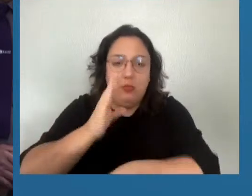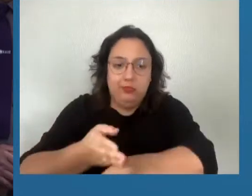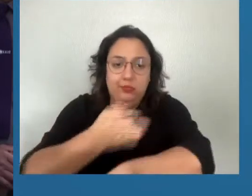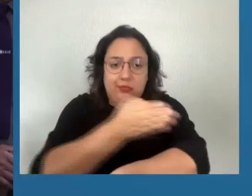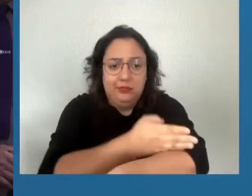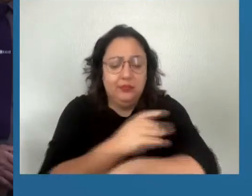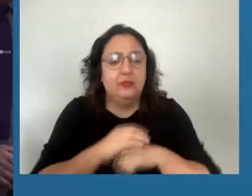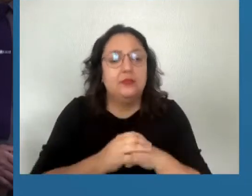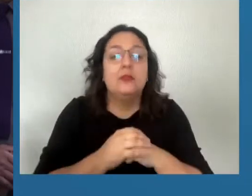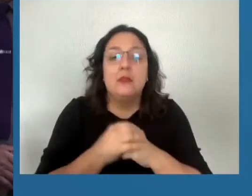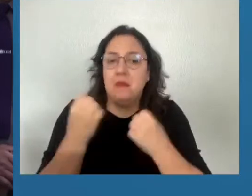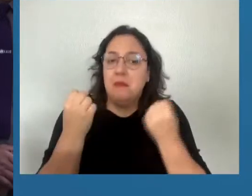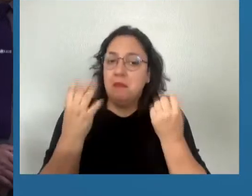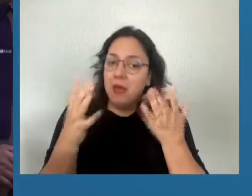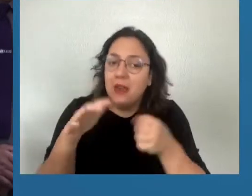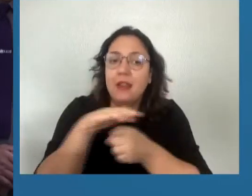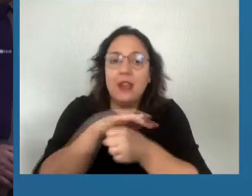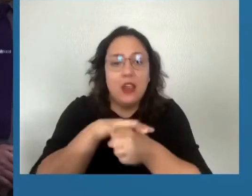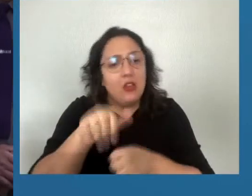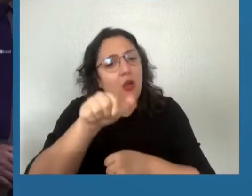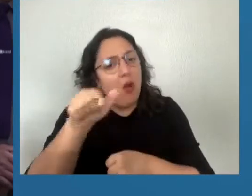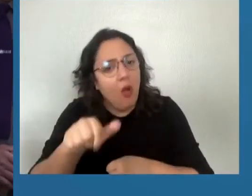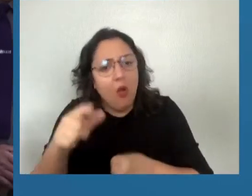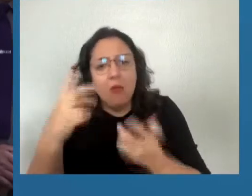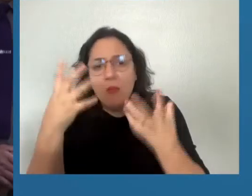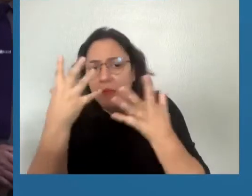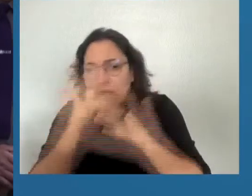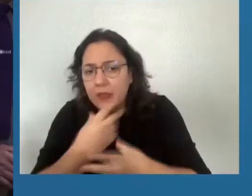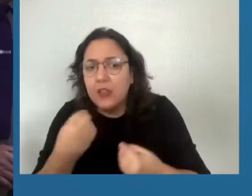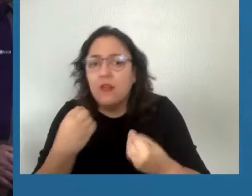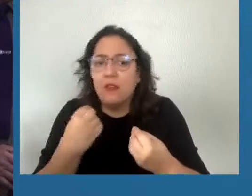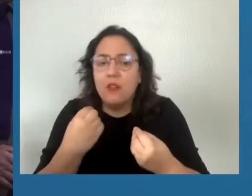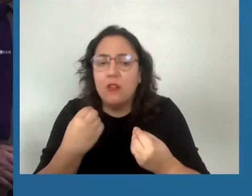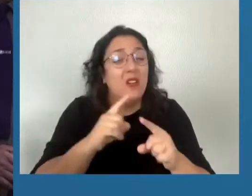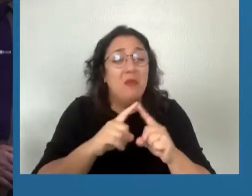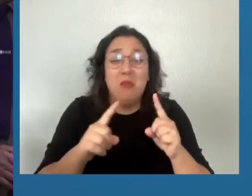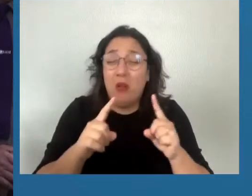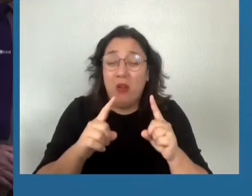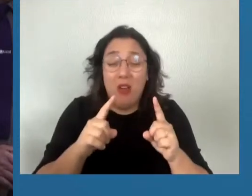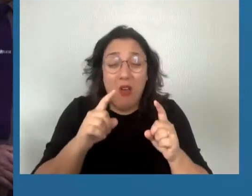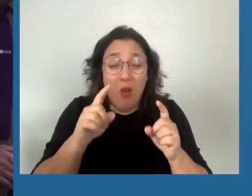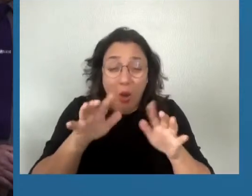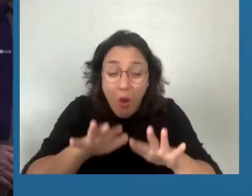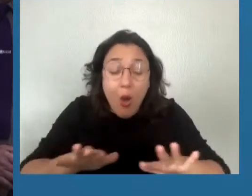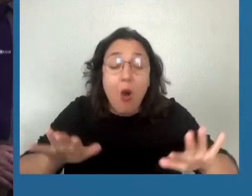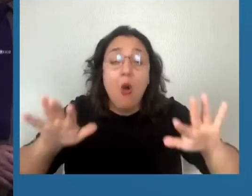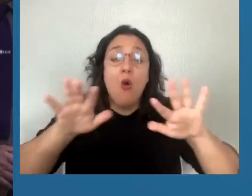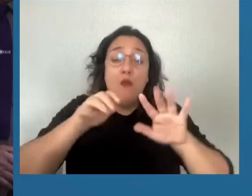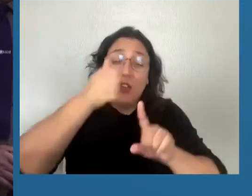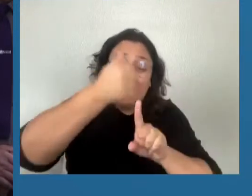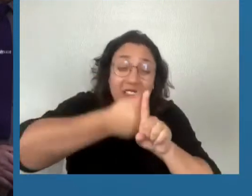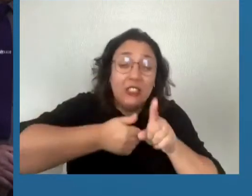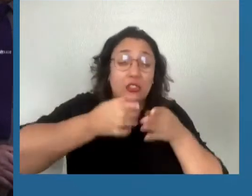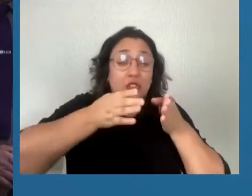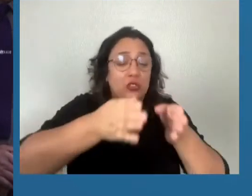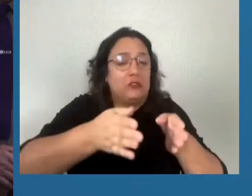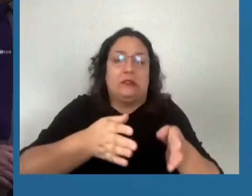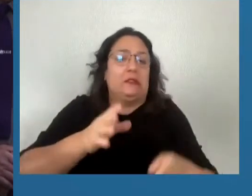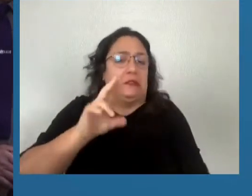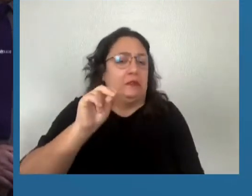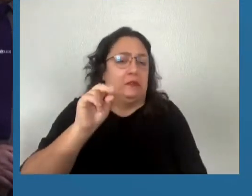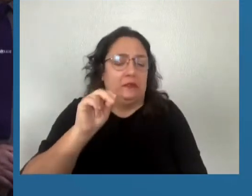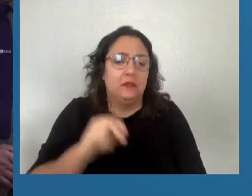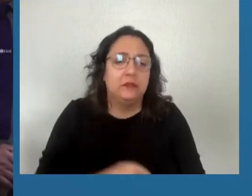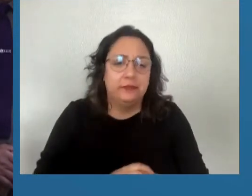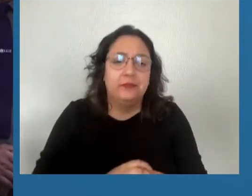do feel vibrant and alive and they're humming, but not every street, not every corner. And I want to focus on the fact